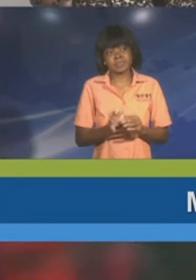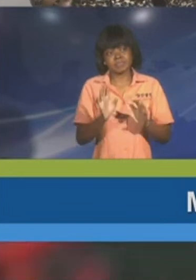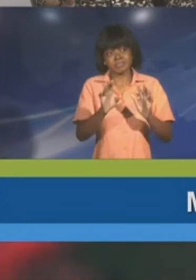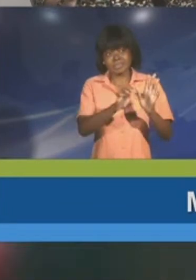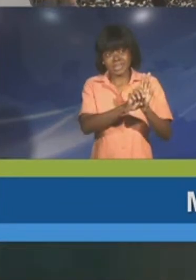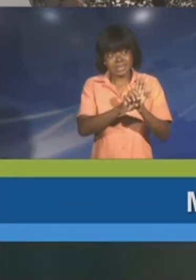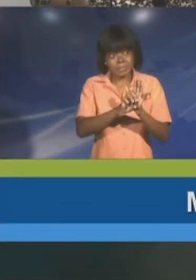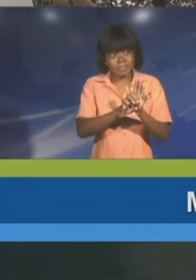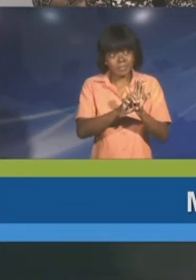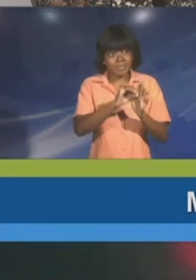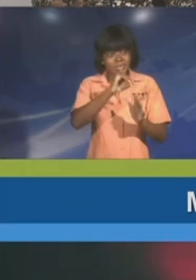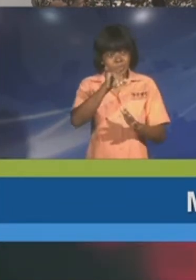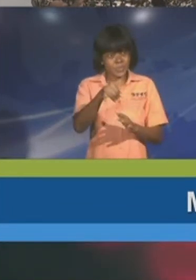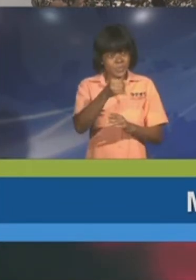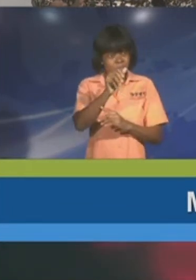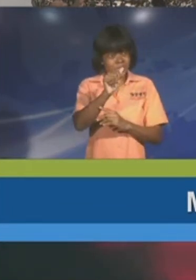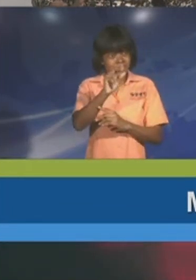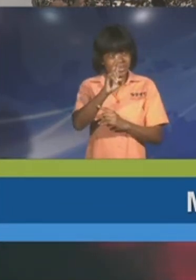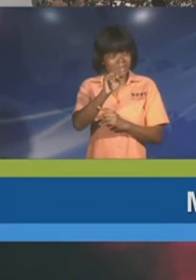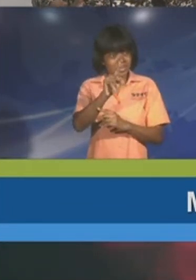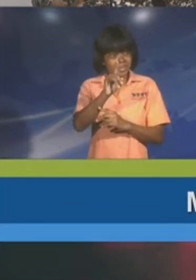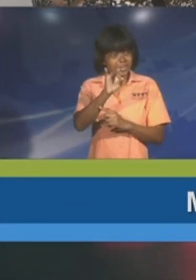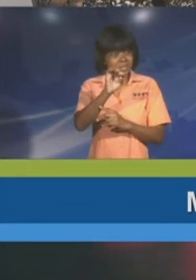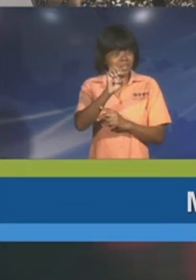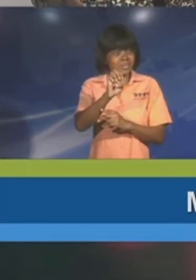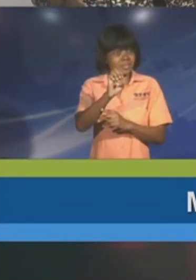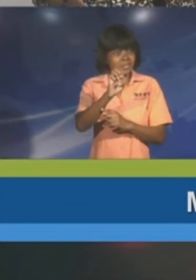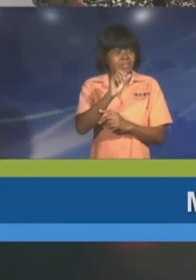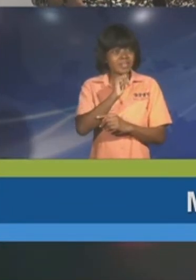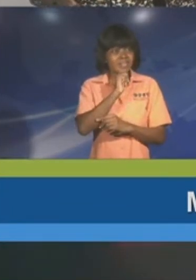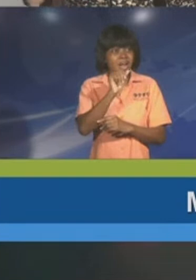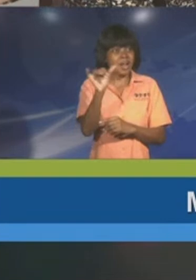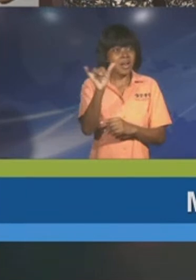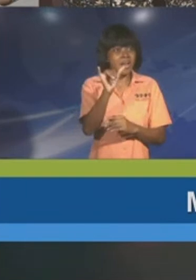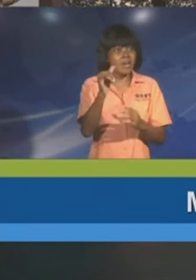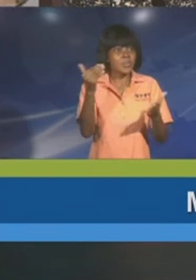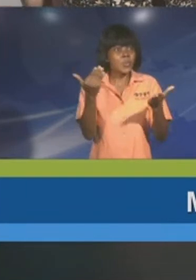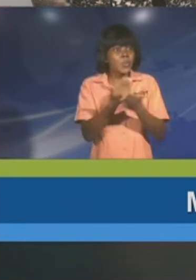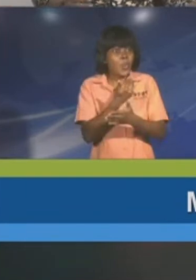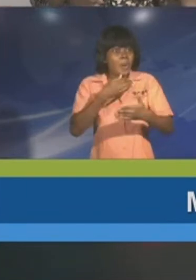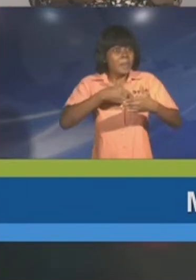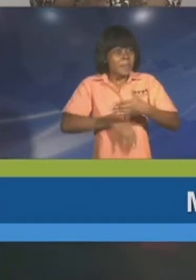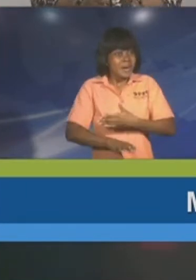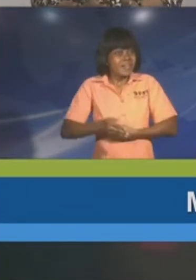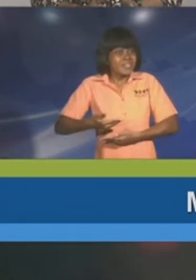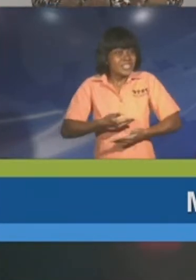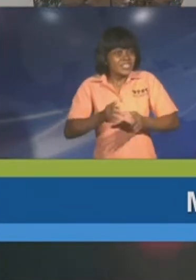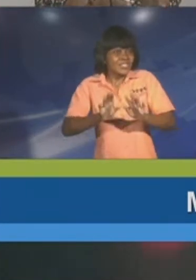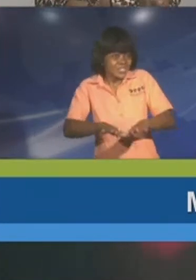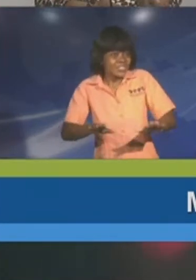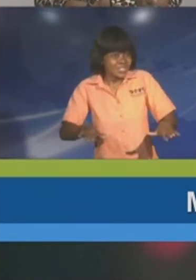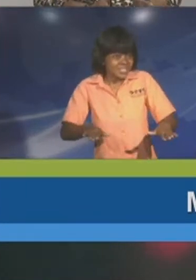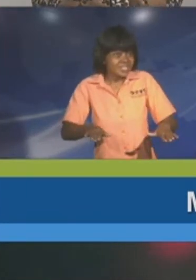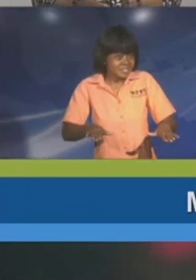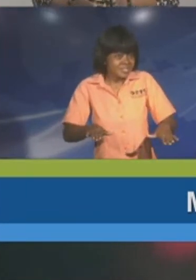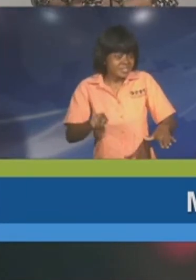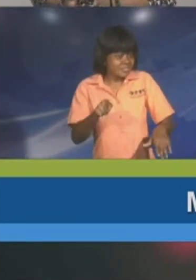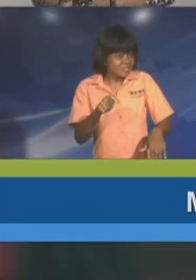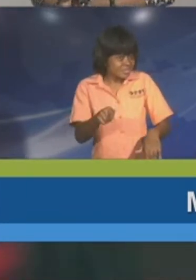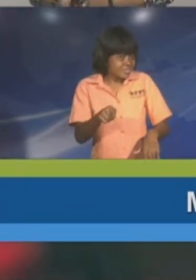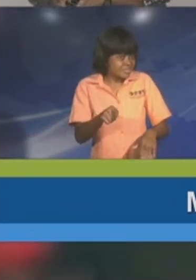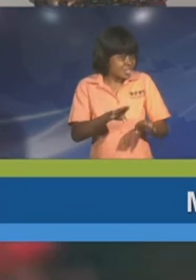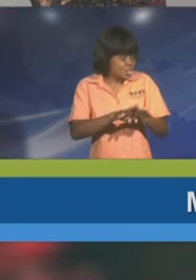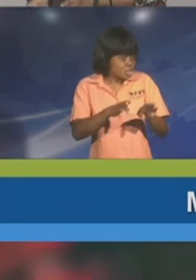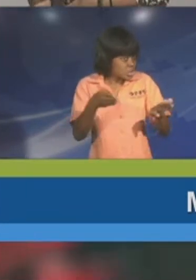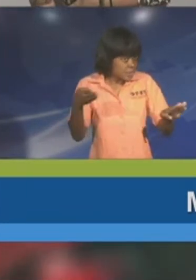not think your 2-day-old child, that's bad jaundice. They expect for the newborn, you're